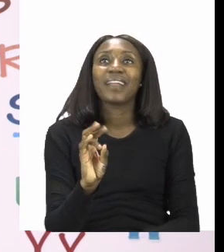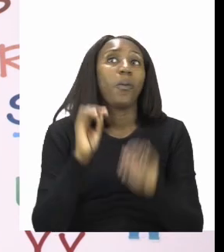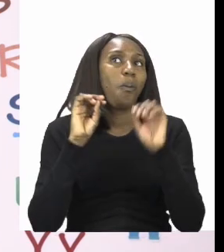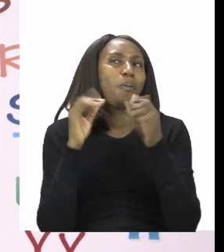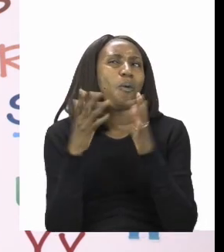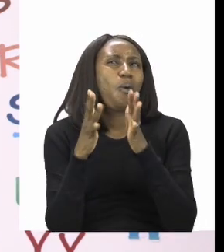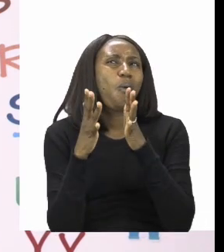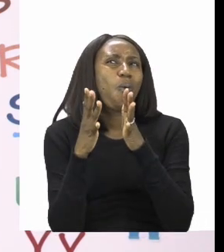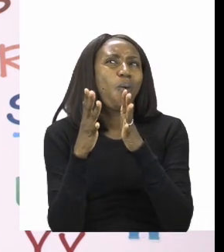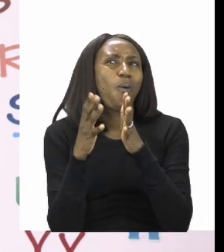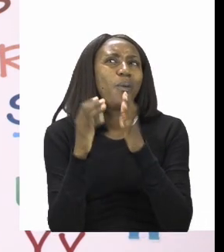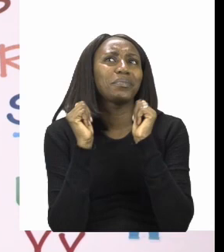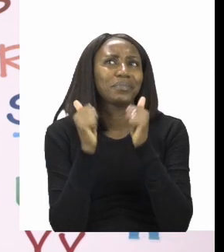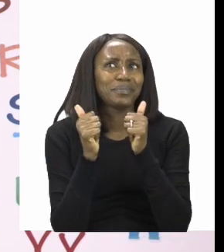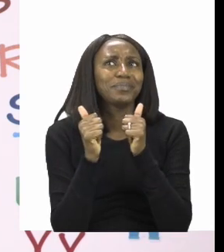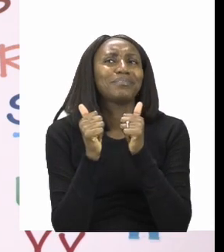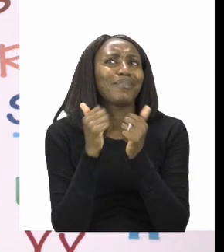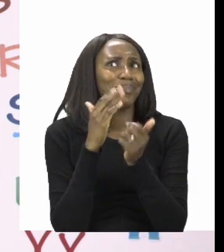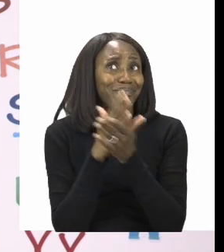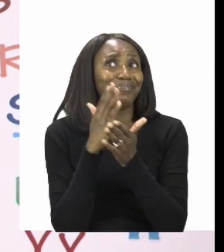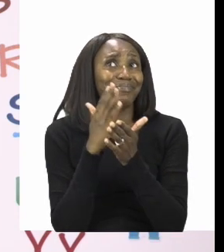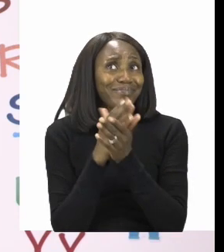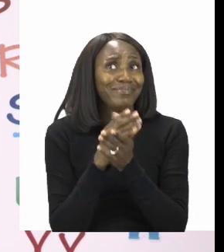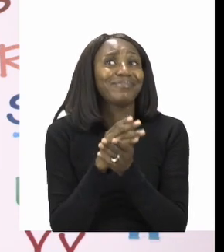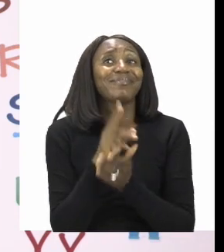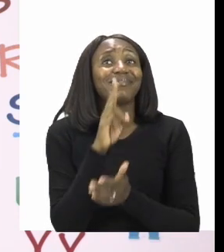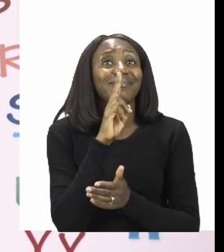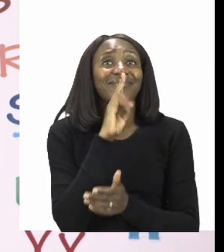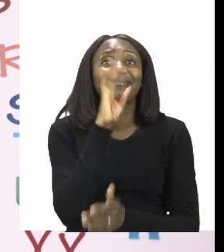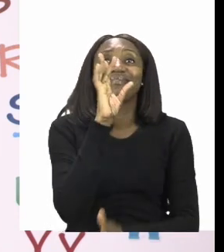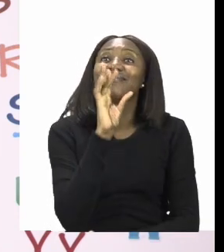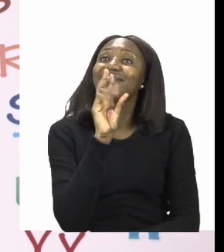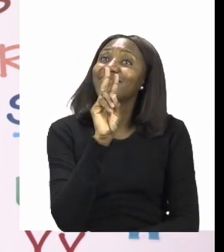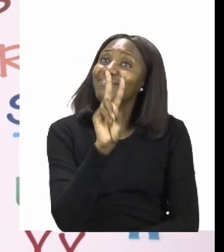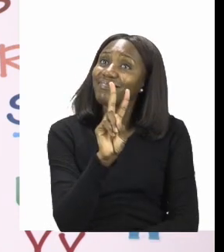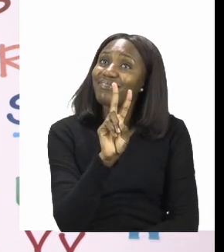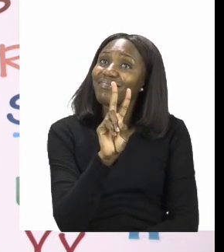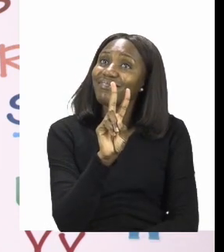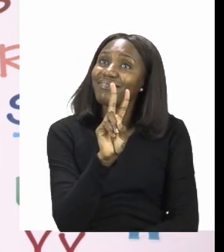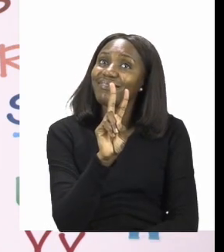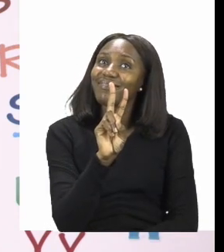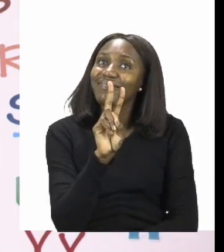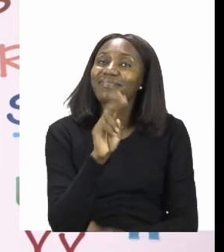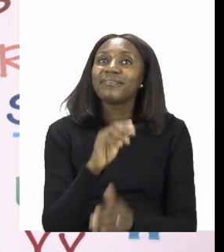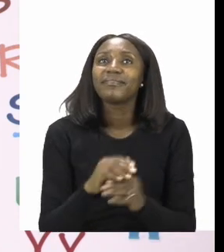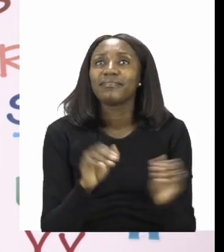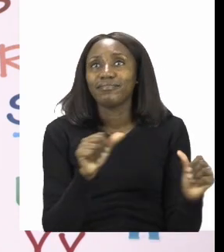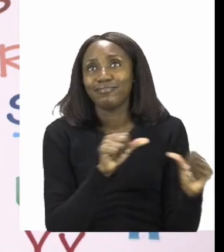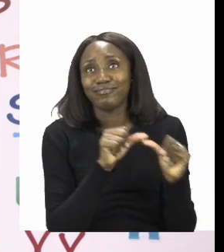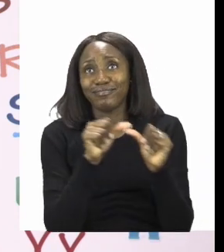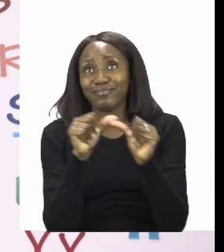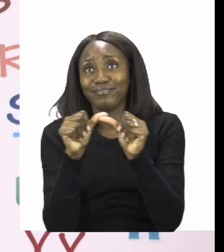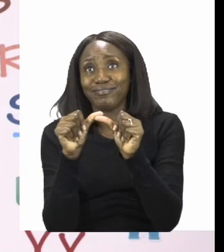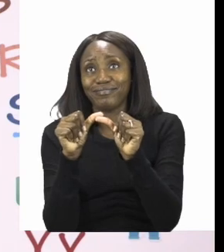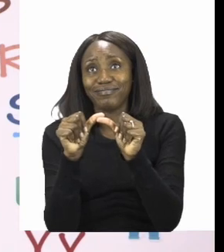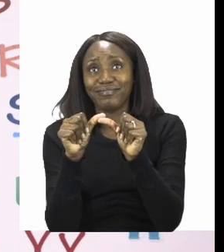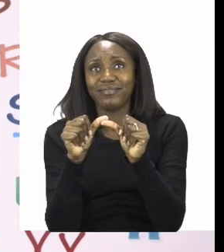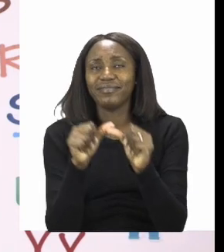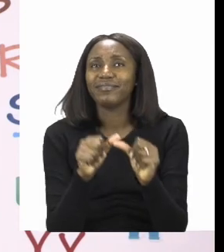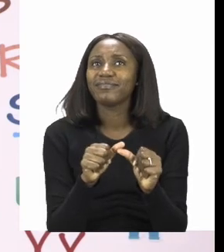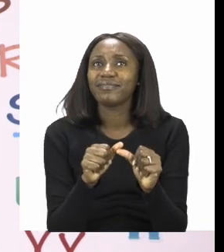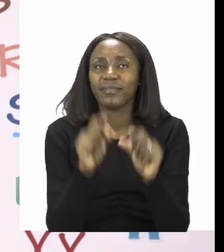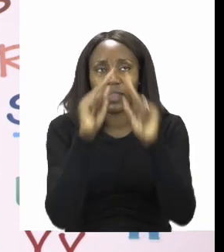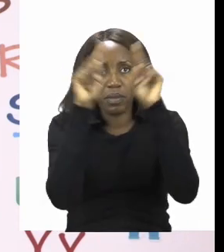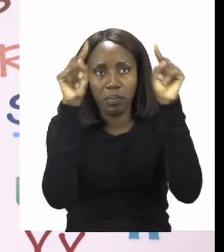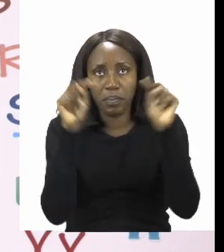7. So it's true. Our answer is 2. Let's move on to the next one. The next